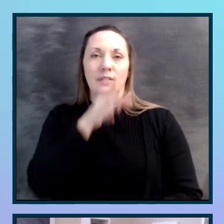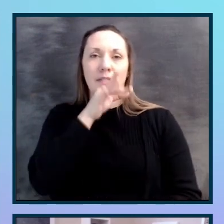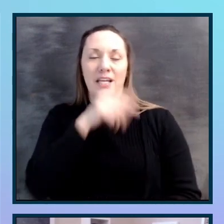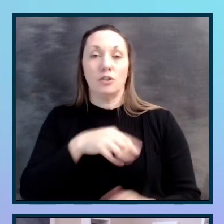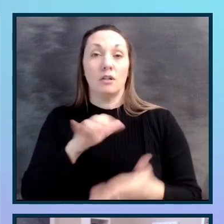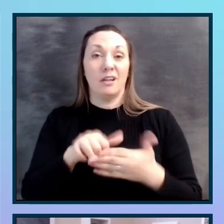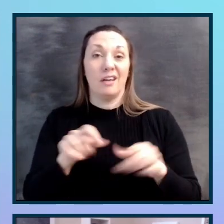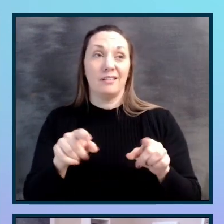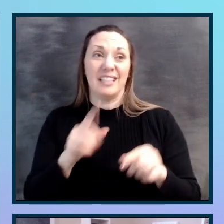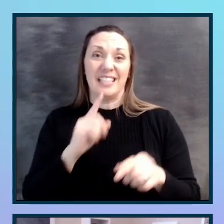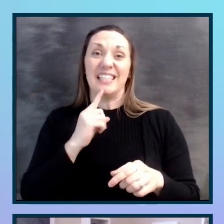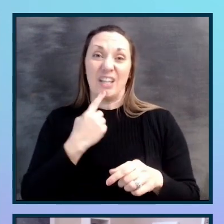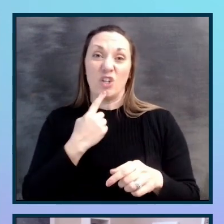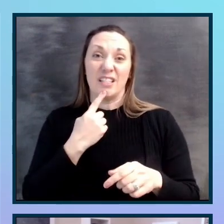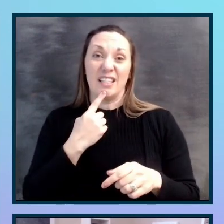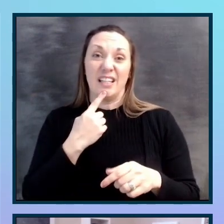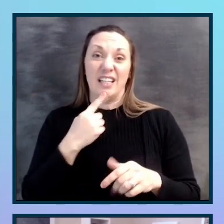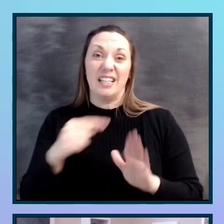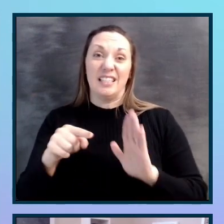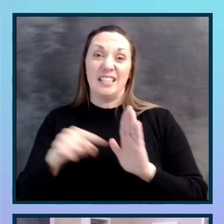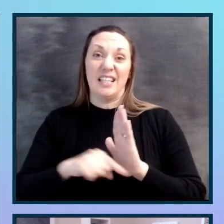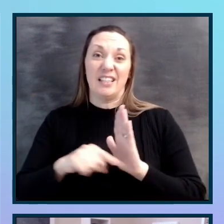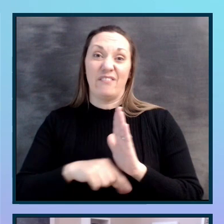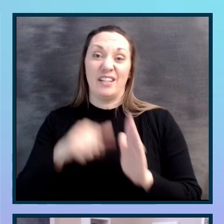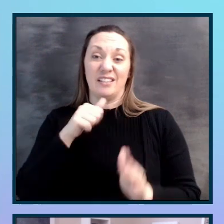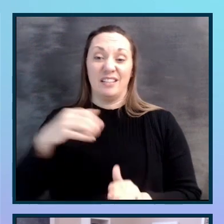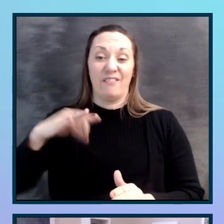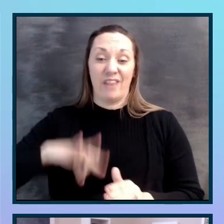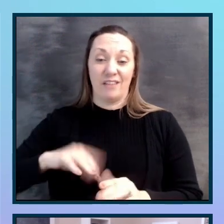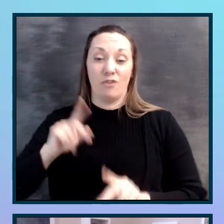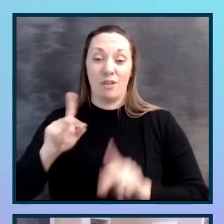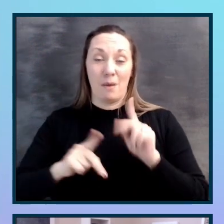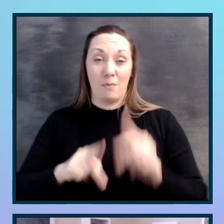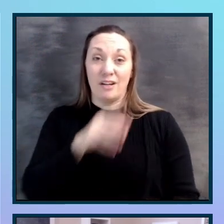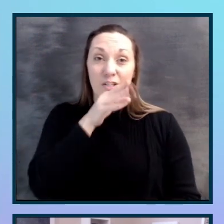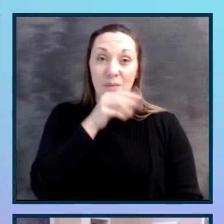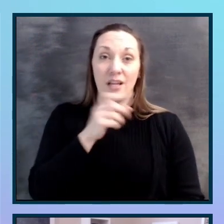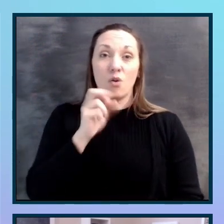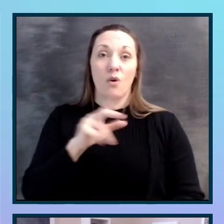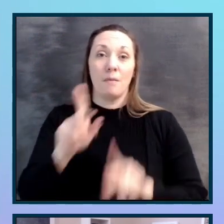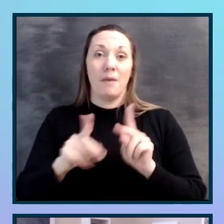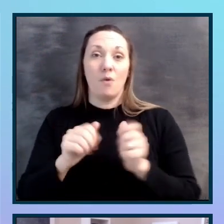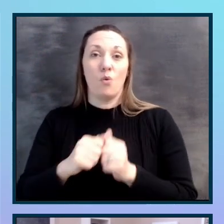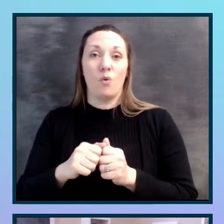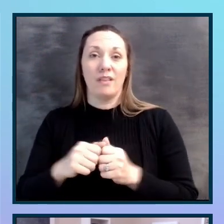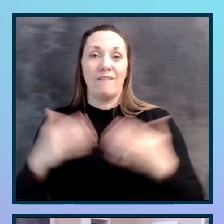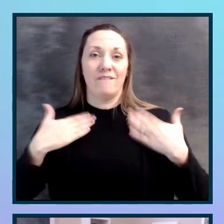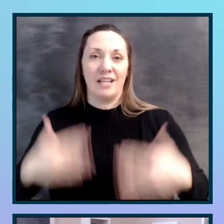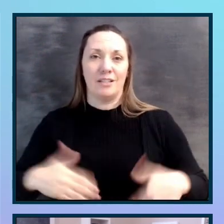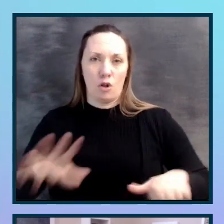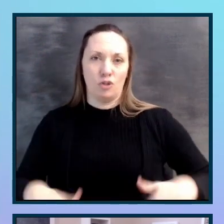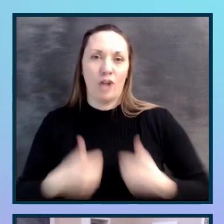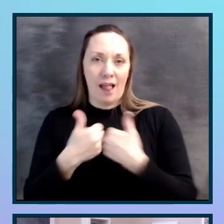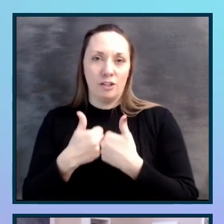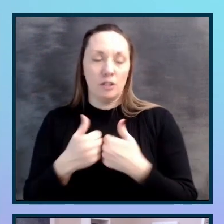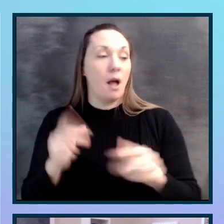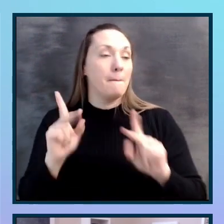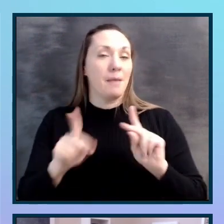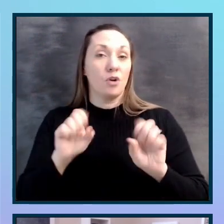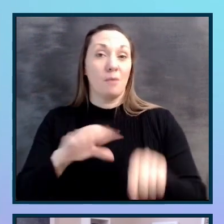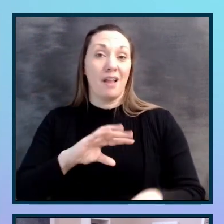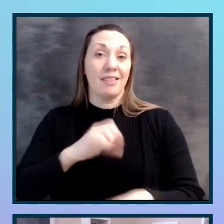seriously disadvantage those with difficulty speaking and those with physical challenges. Folks can be locked